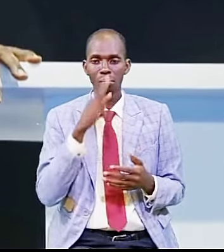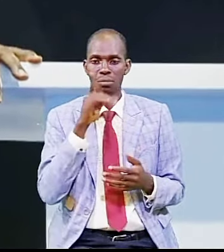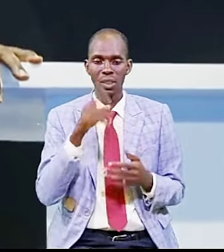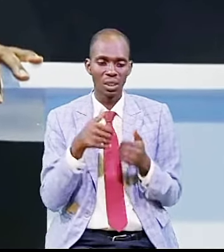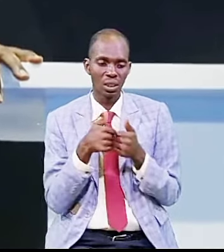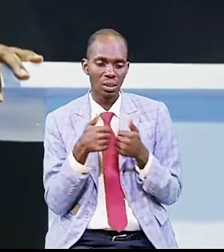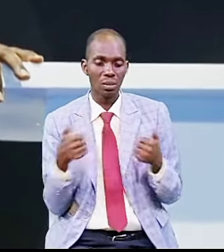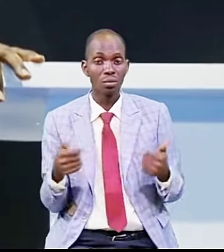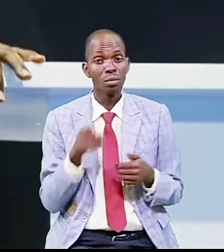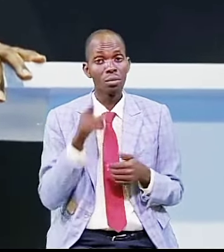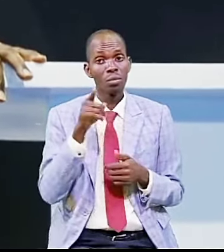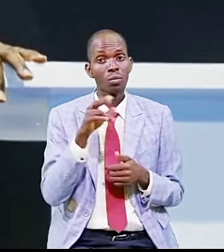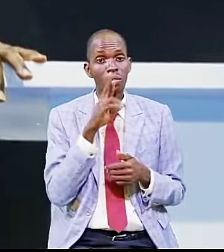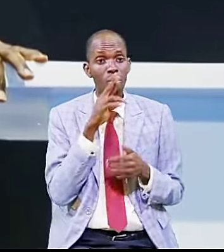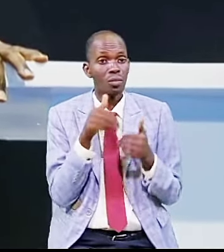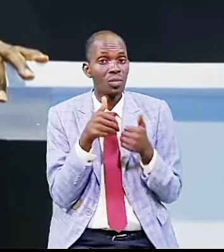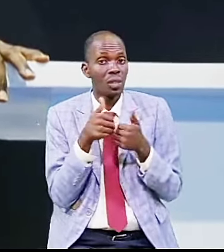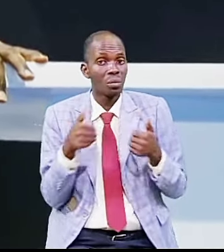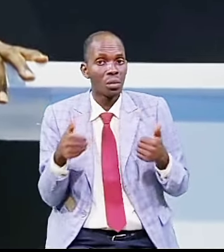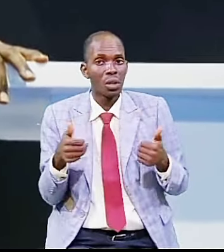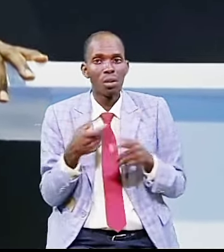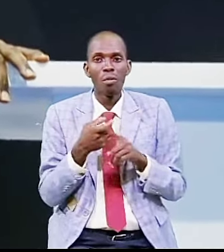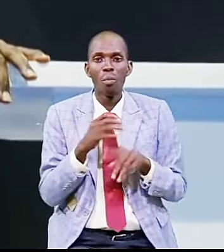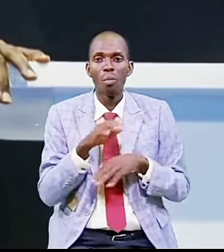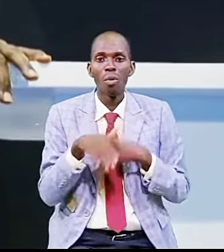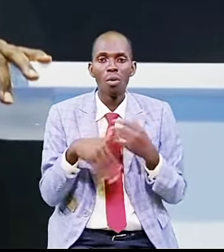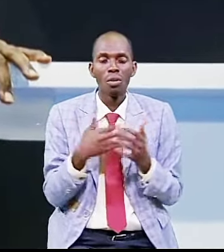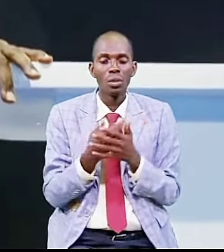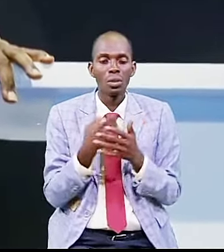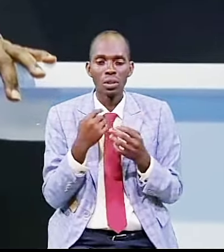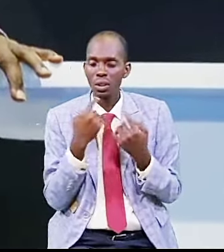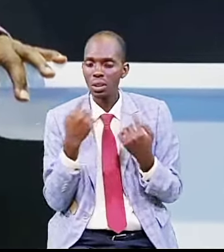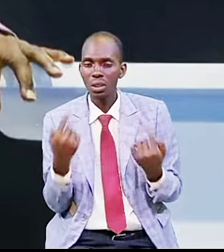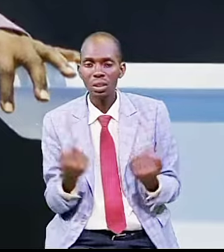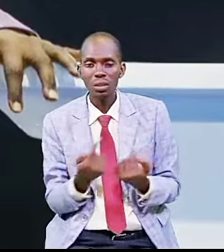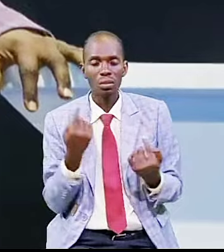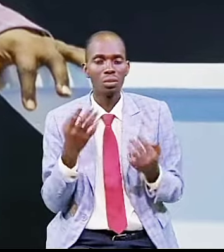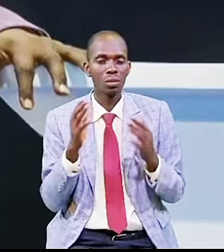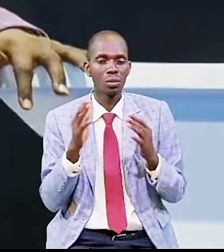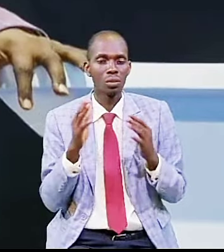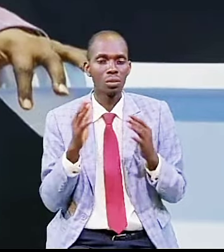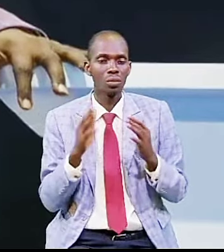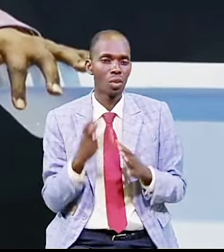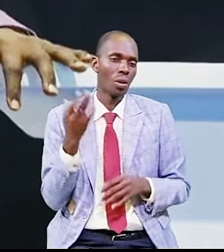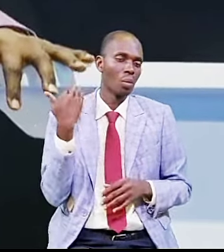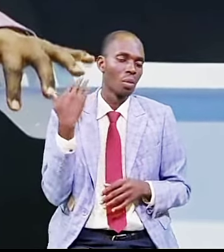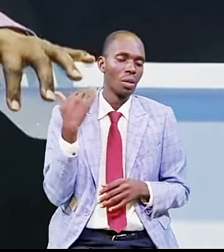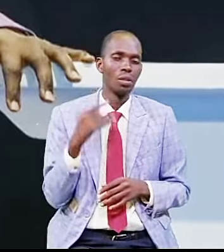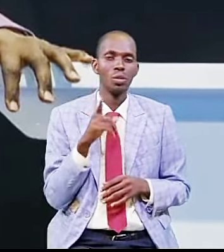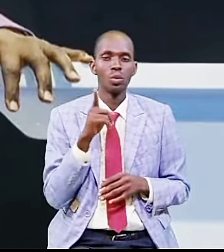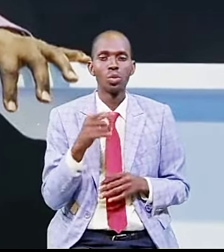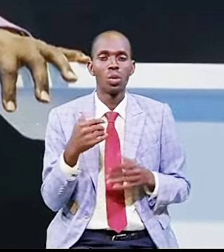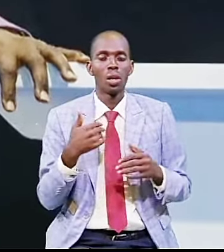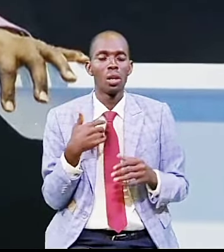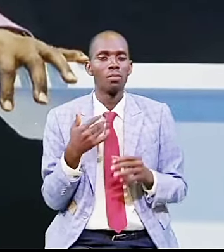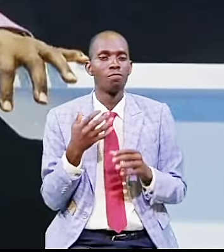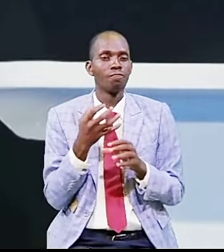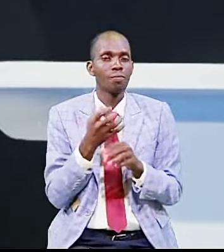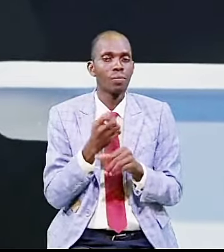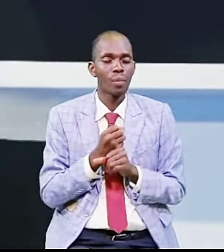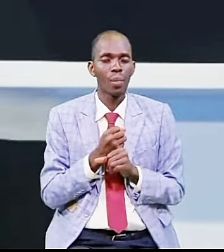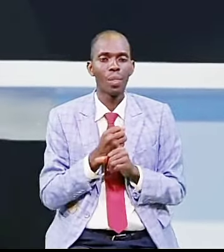separate from all the sin partners of the past. You cut the cord, you cut the